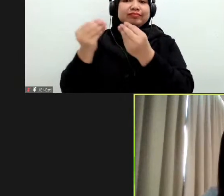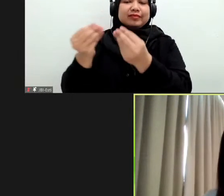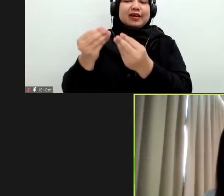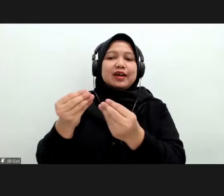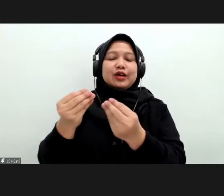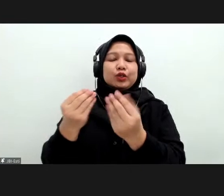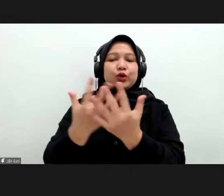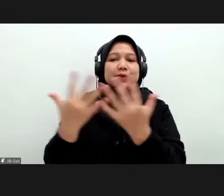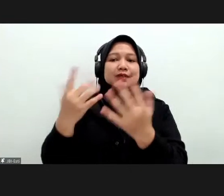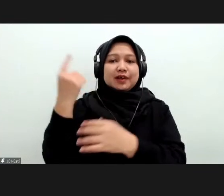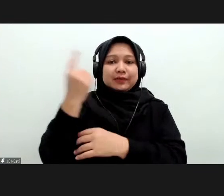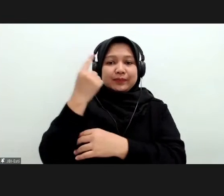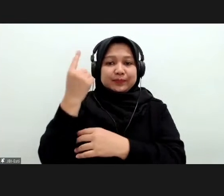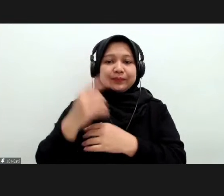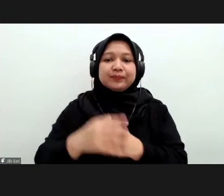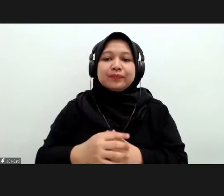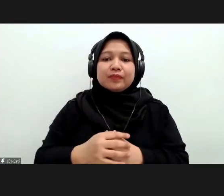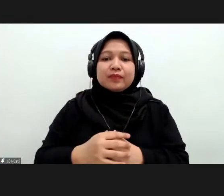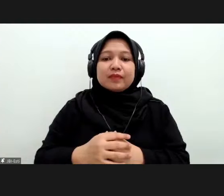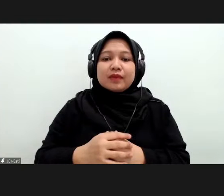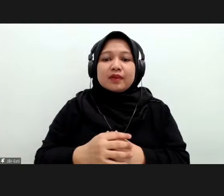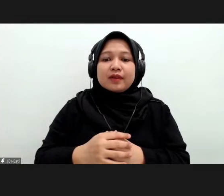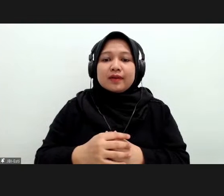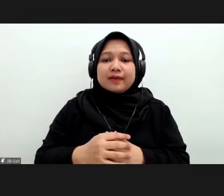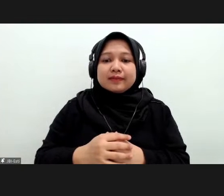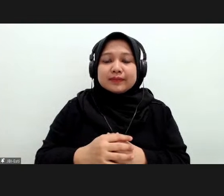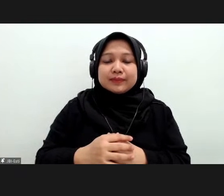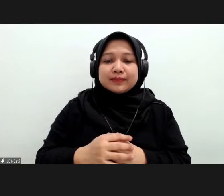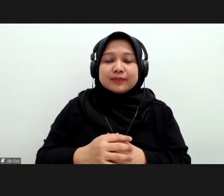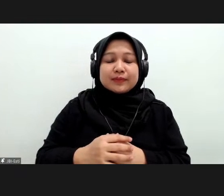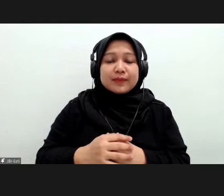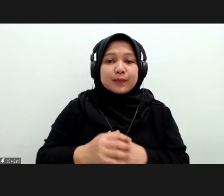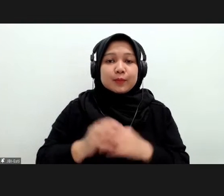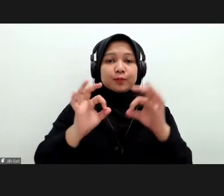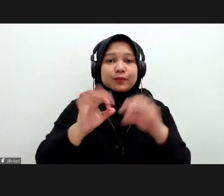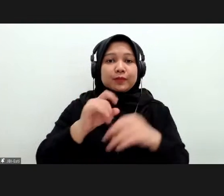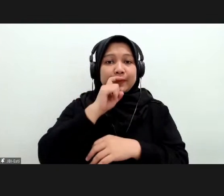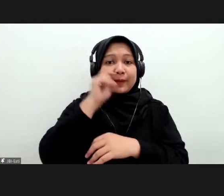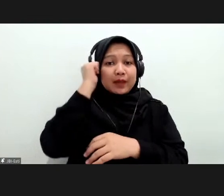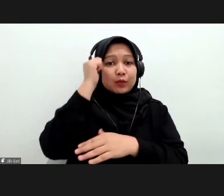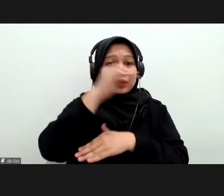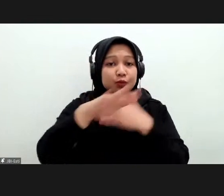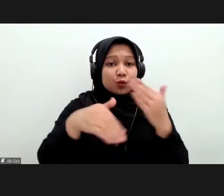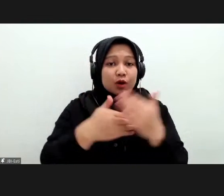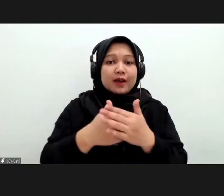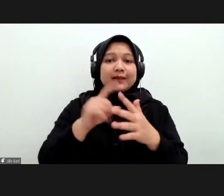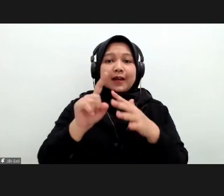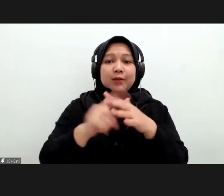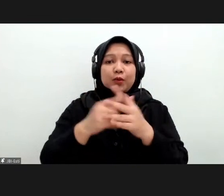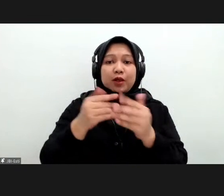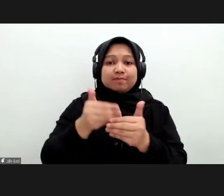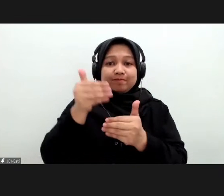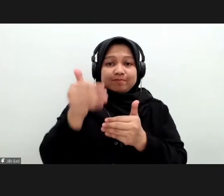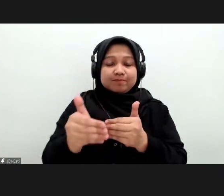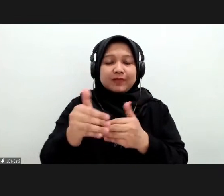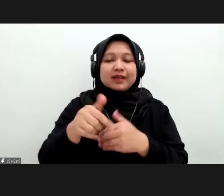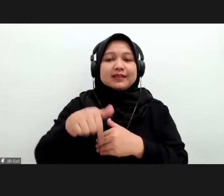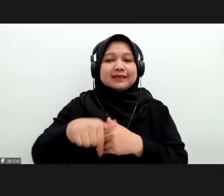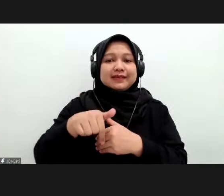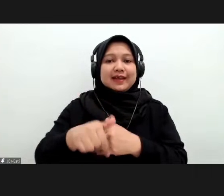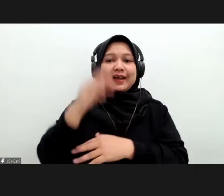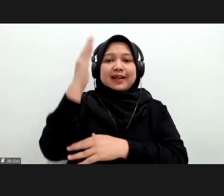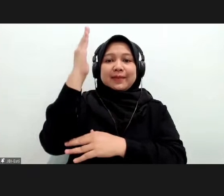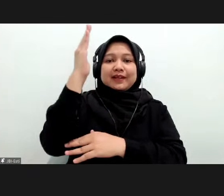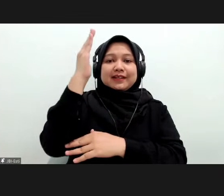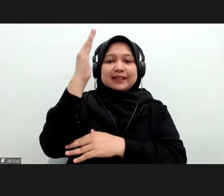we'll jump to the next session. We will have the presentation of each speakers, and each speakers will be given 20 minutes